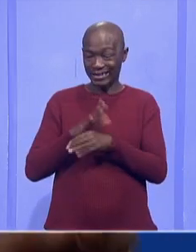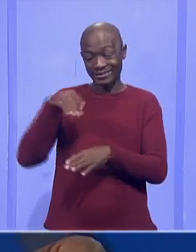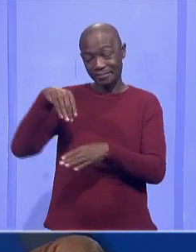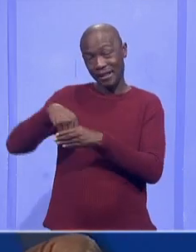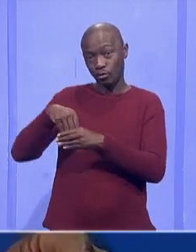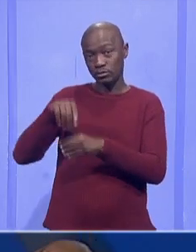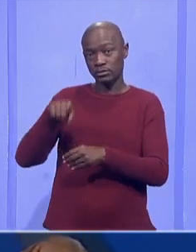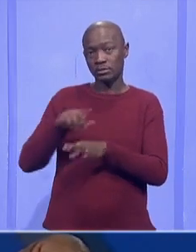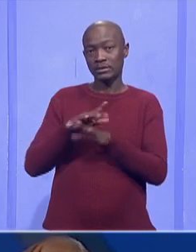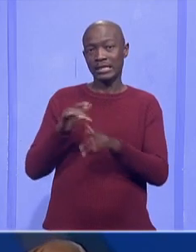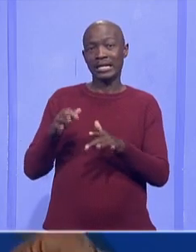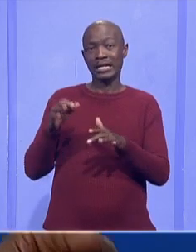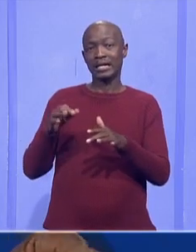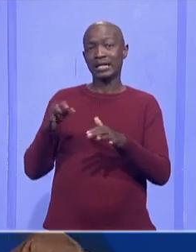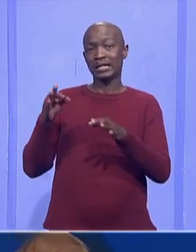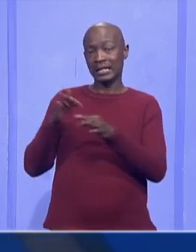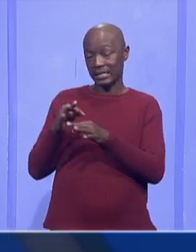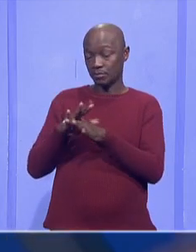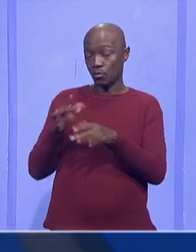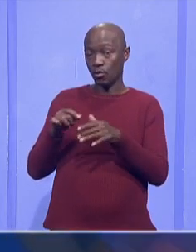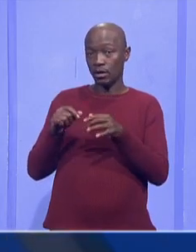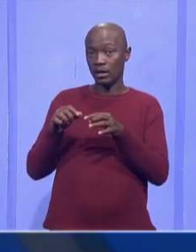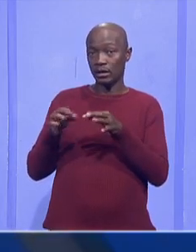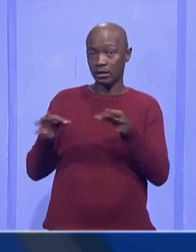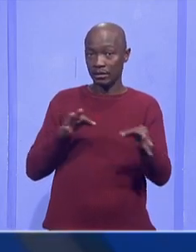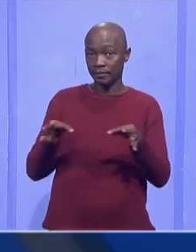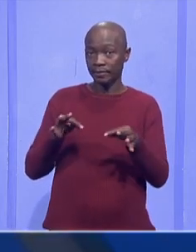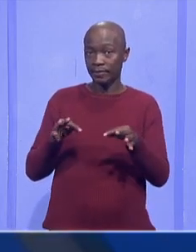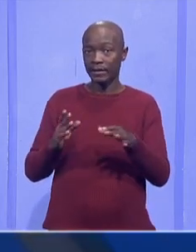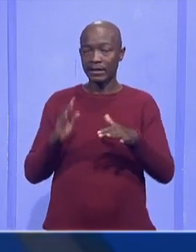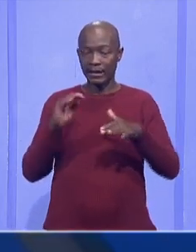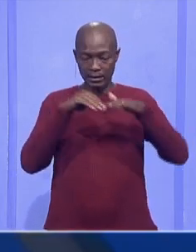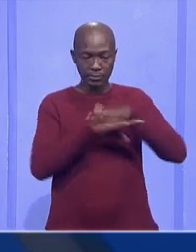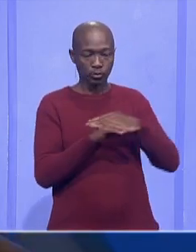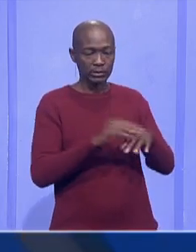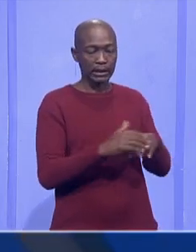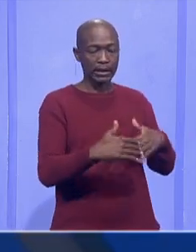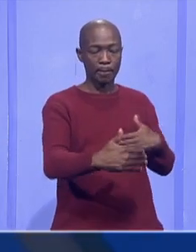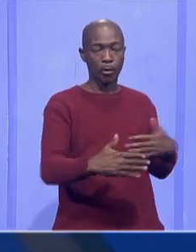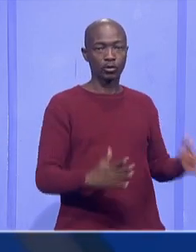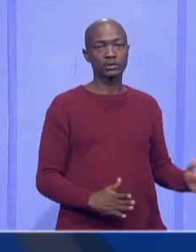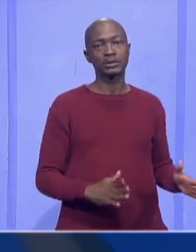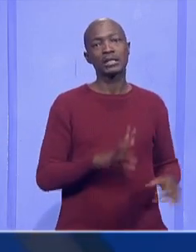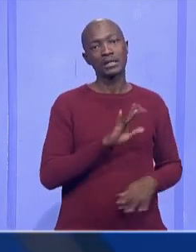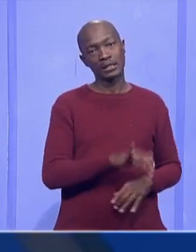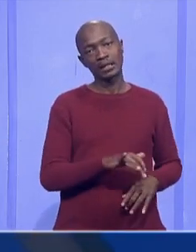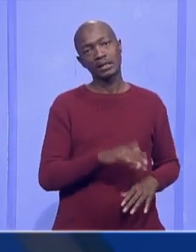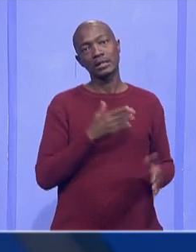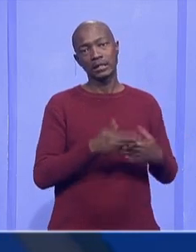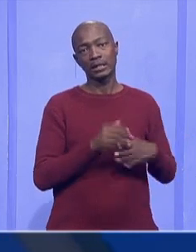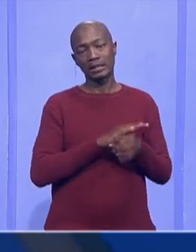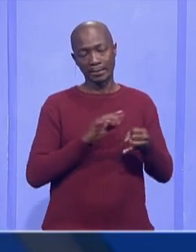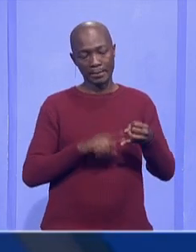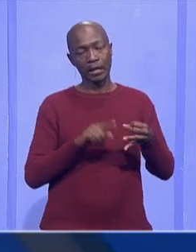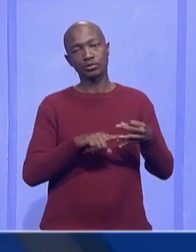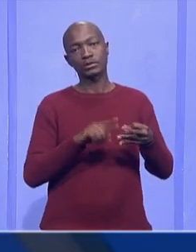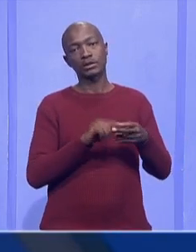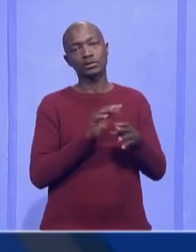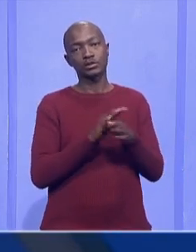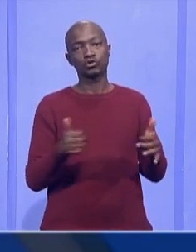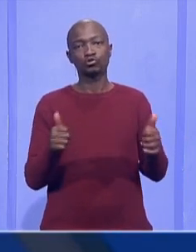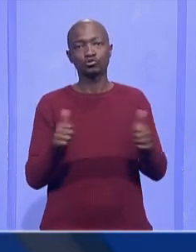in a small ballot, then is deposited into a ballot box, and it is only then that it can actually be counted together with all